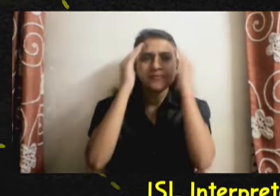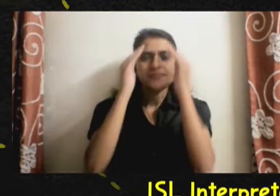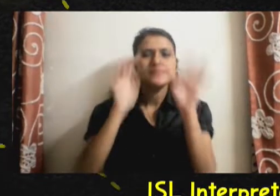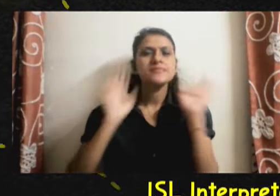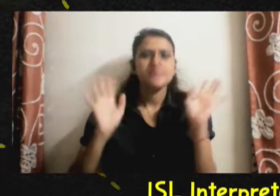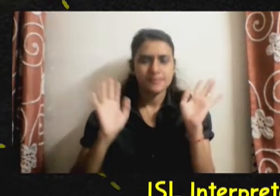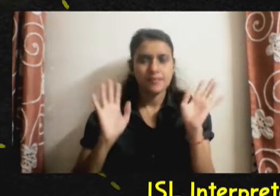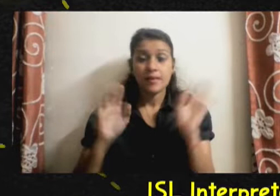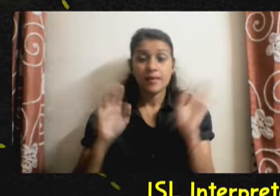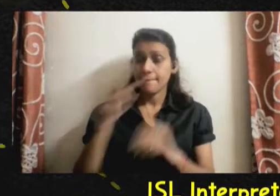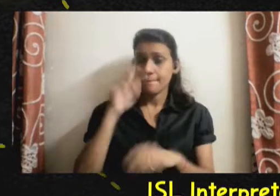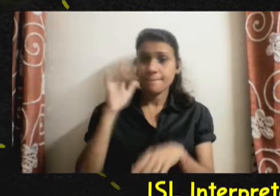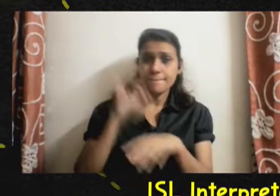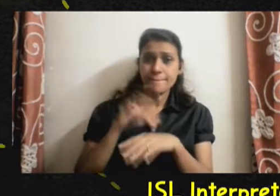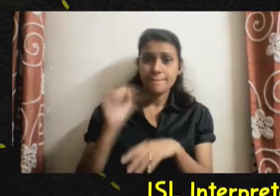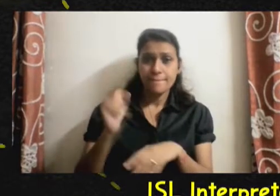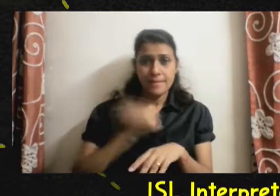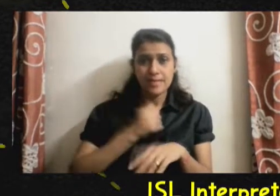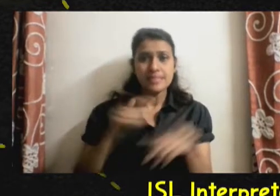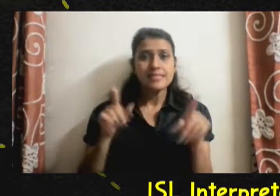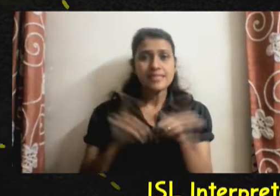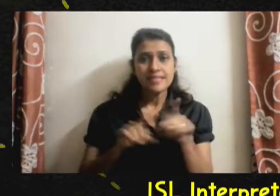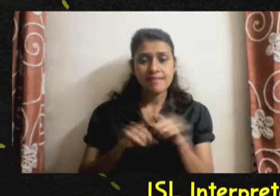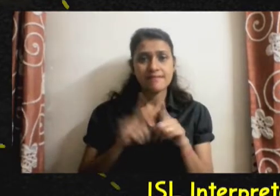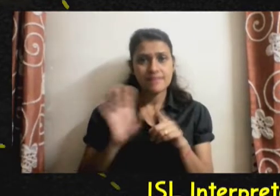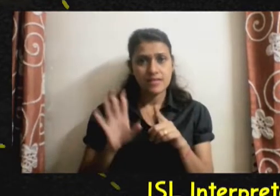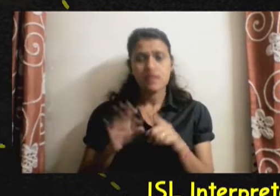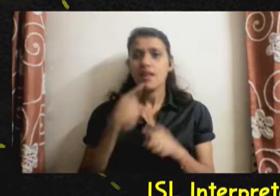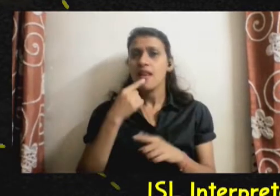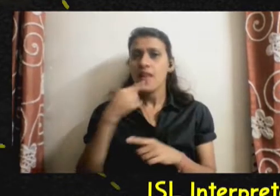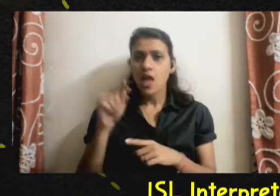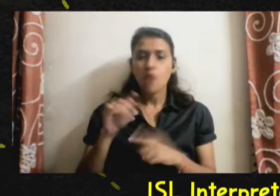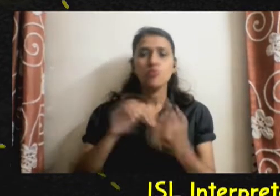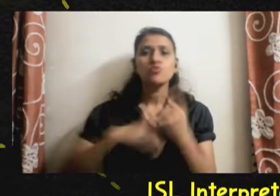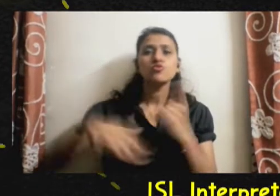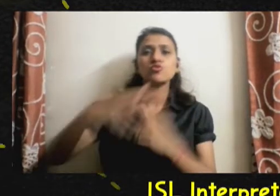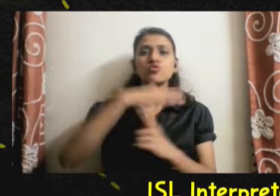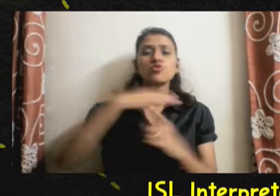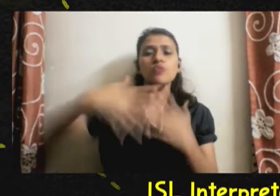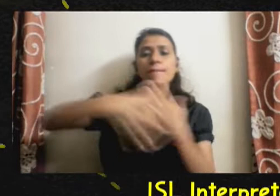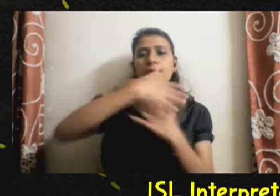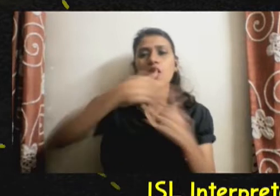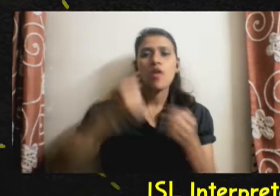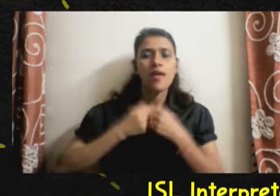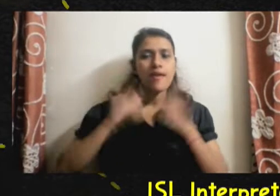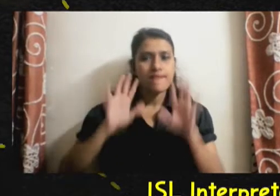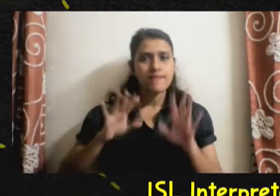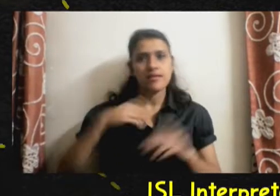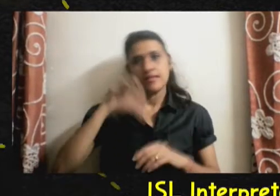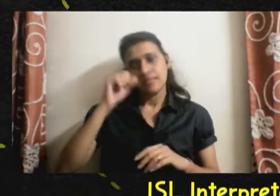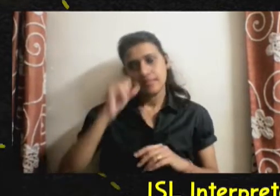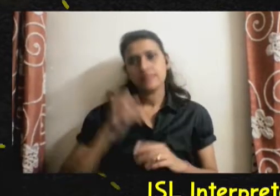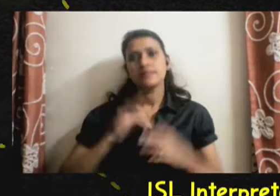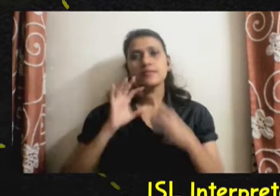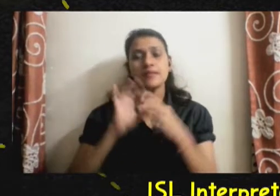touch on is that definitely myself, coming from having worked in a philanthropy and a social work background, I was very averse to you know,